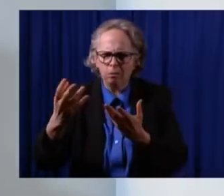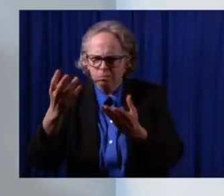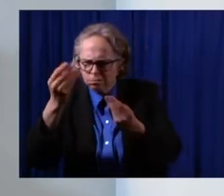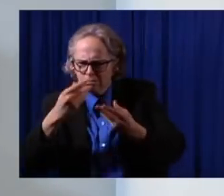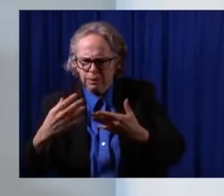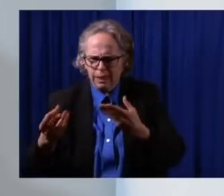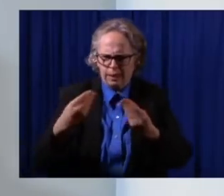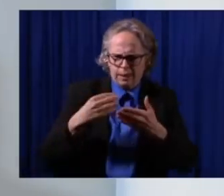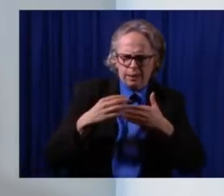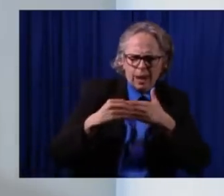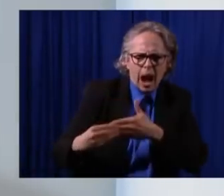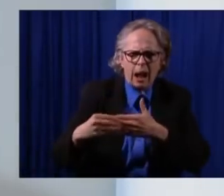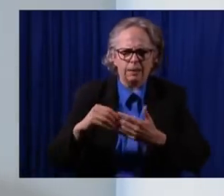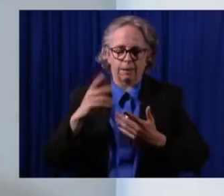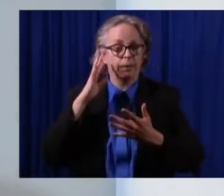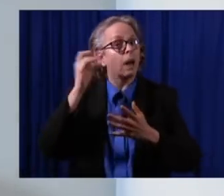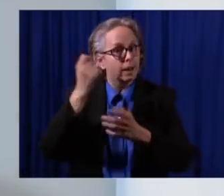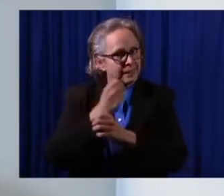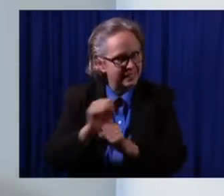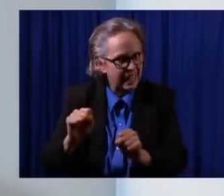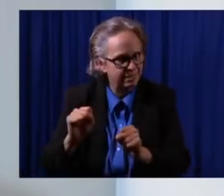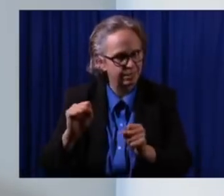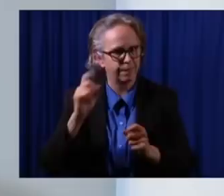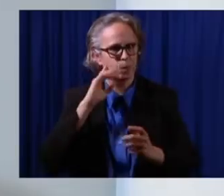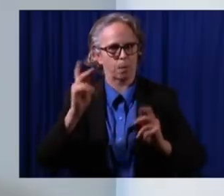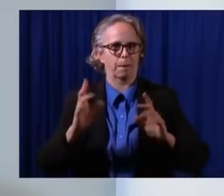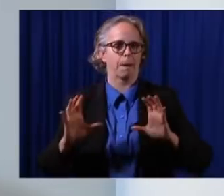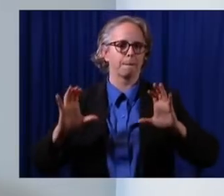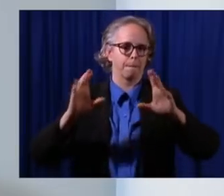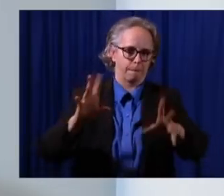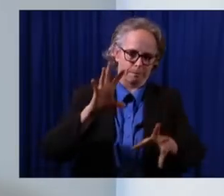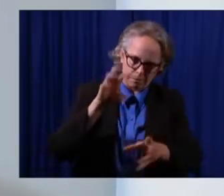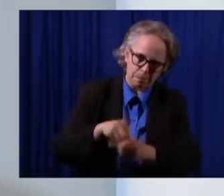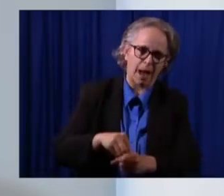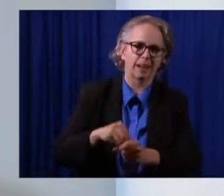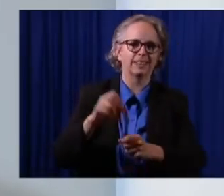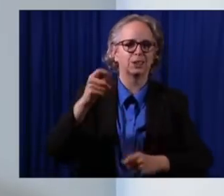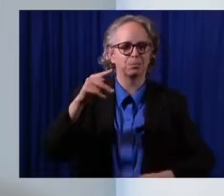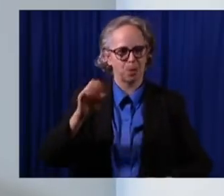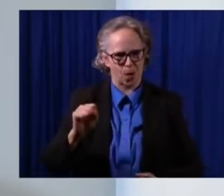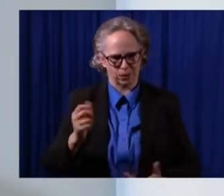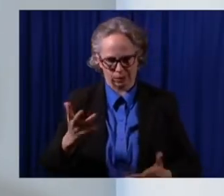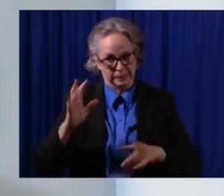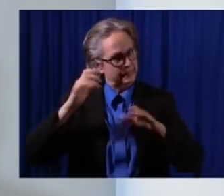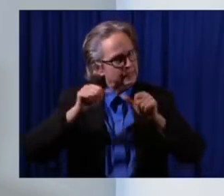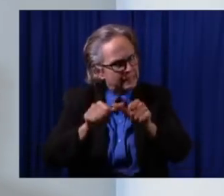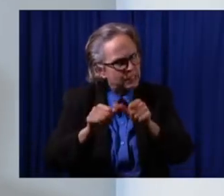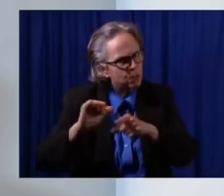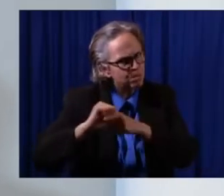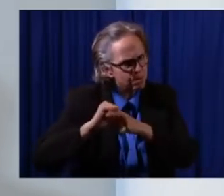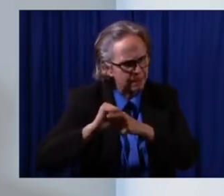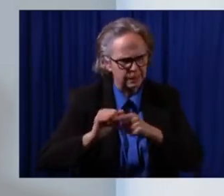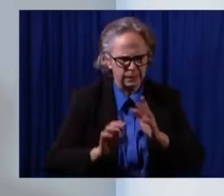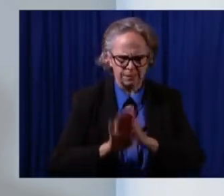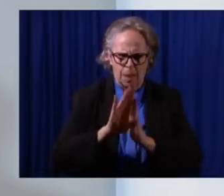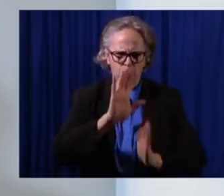busy, doing the things that they want to do, physically fit, building the character, doing all the great things that athletic competition